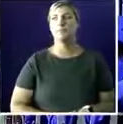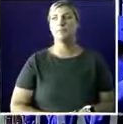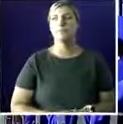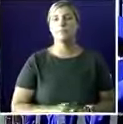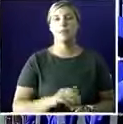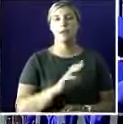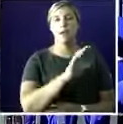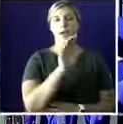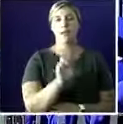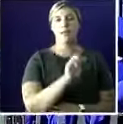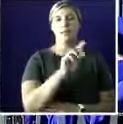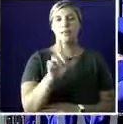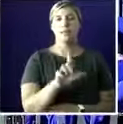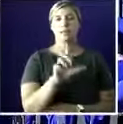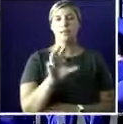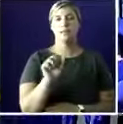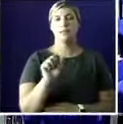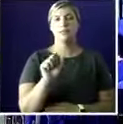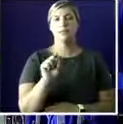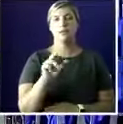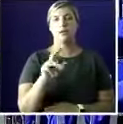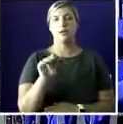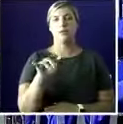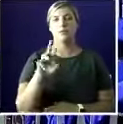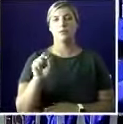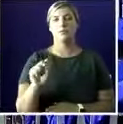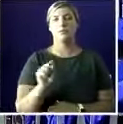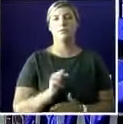Allison Lee Saunders.